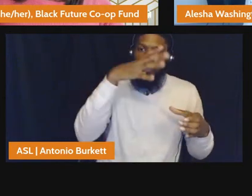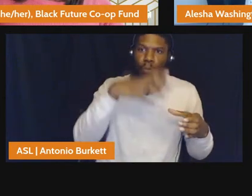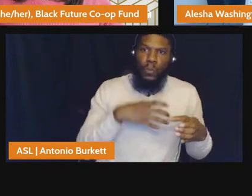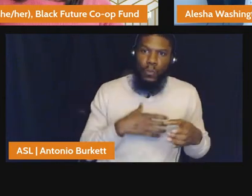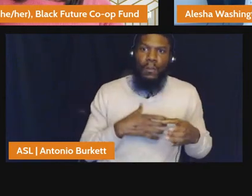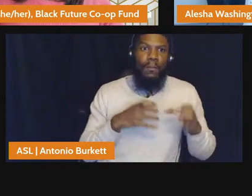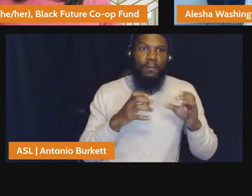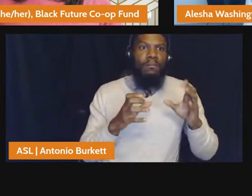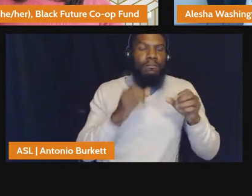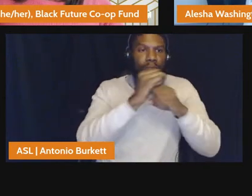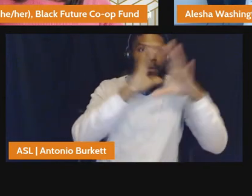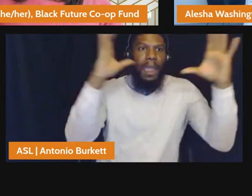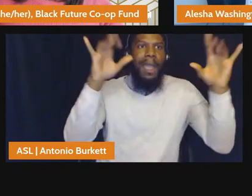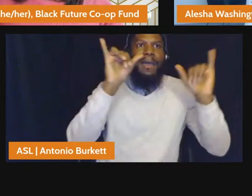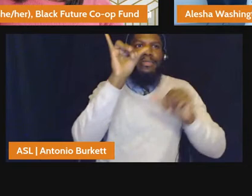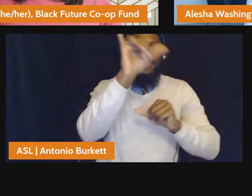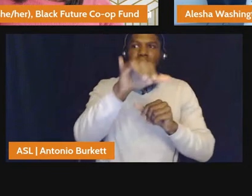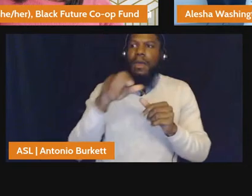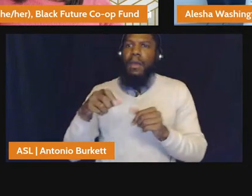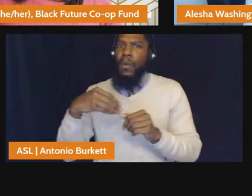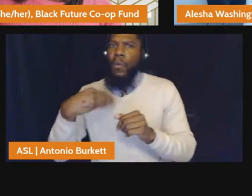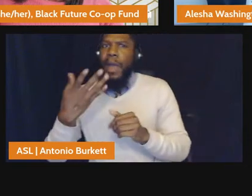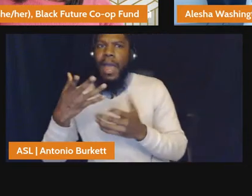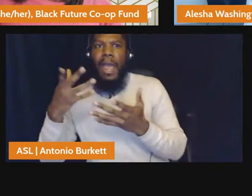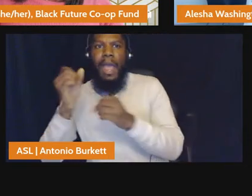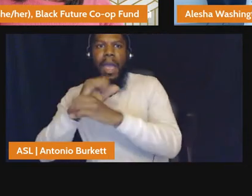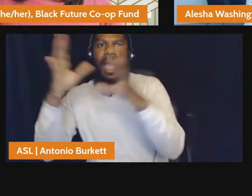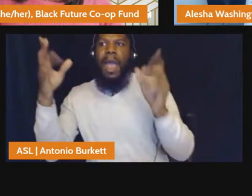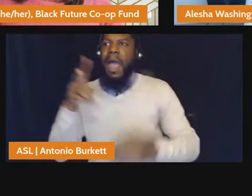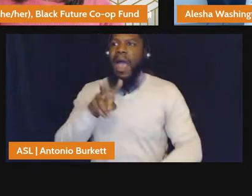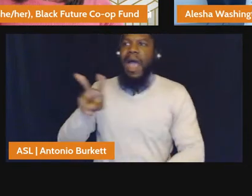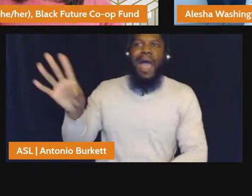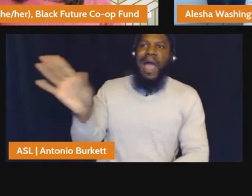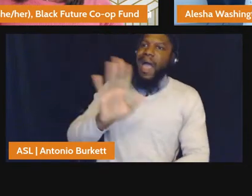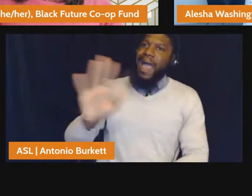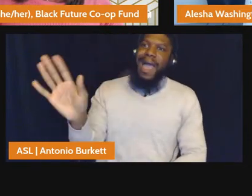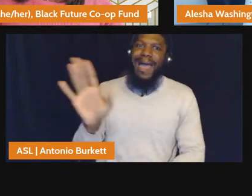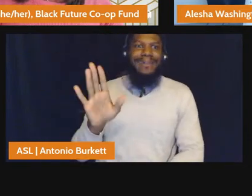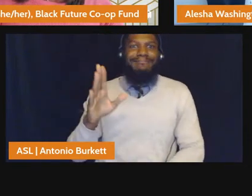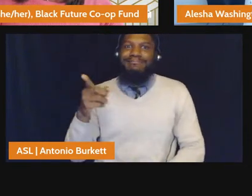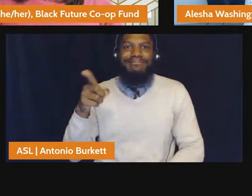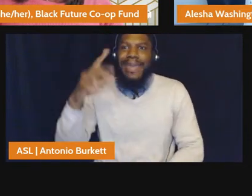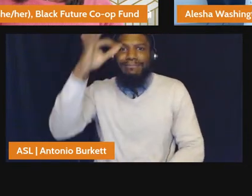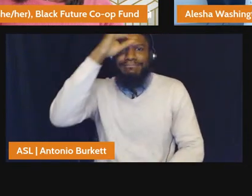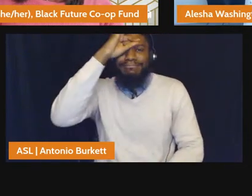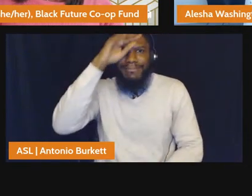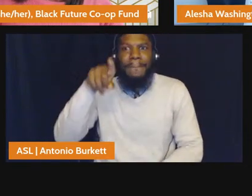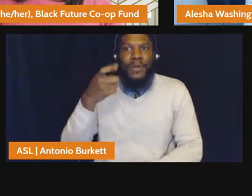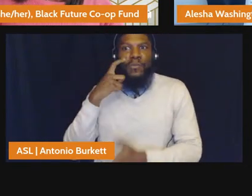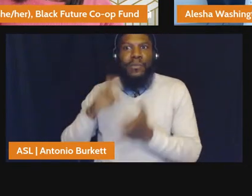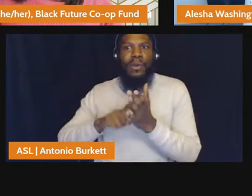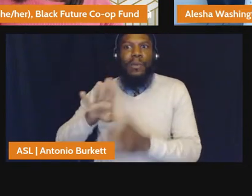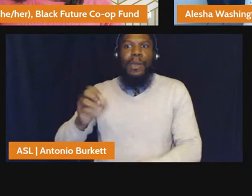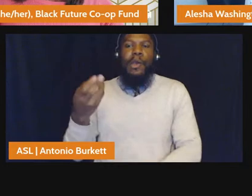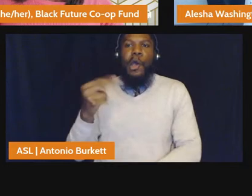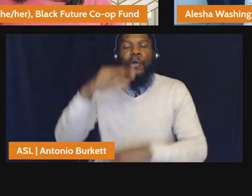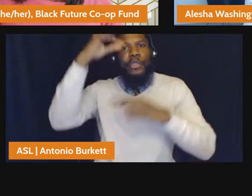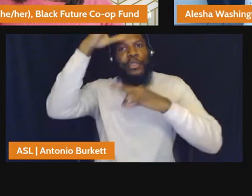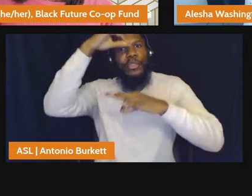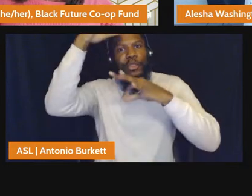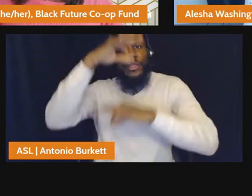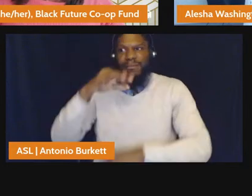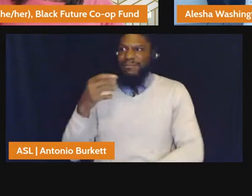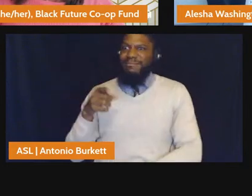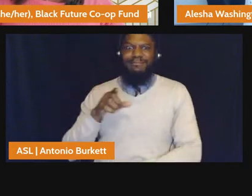don't know. They have to be able to recognize their own their own ignorance in the face of the fact that this is not their